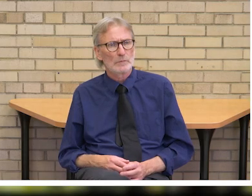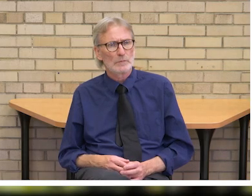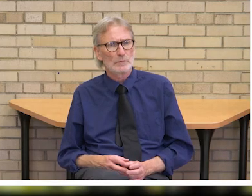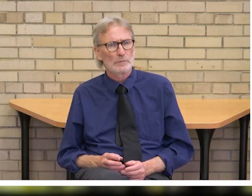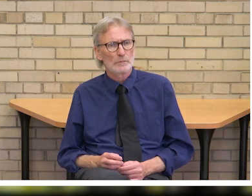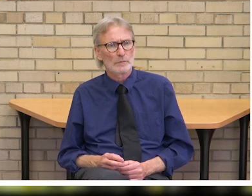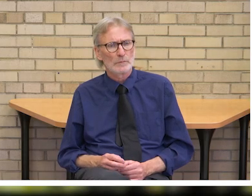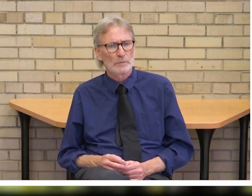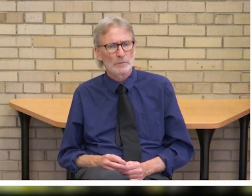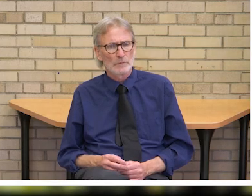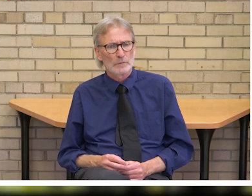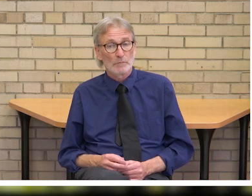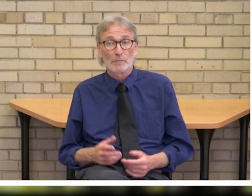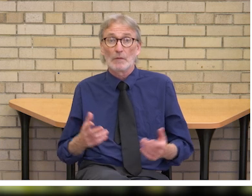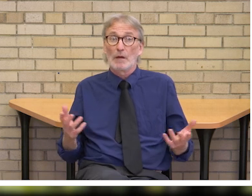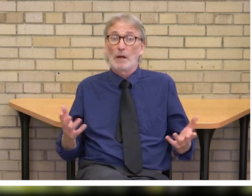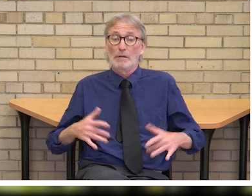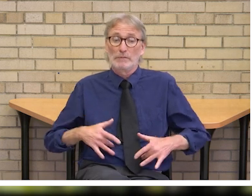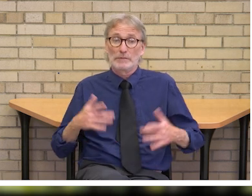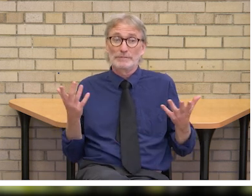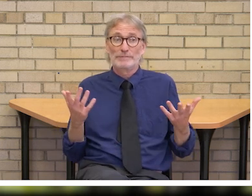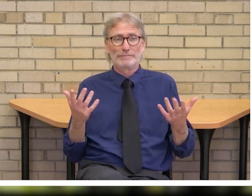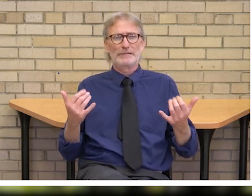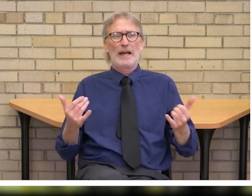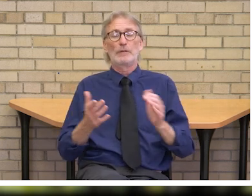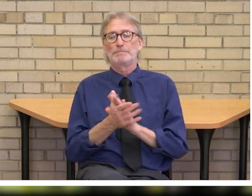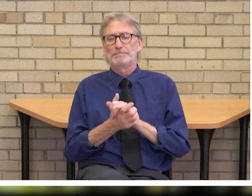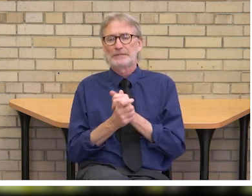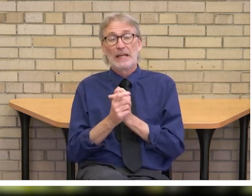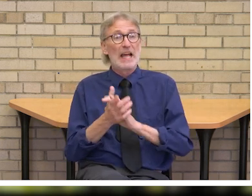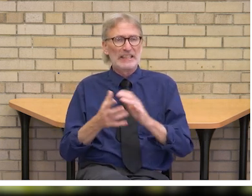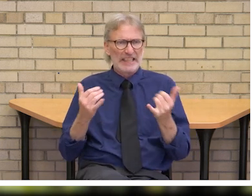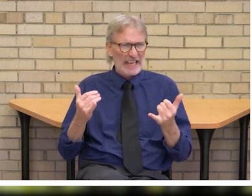So where do we stand today? Well, we've got about